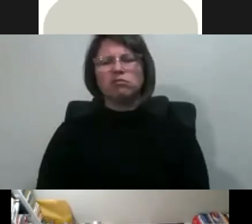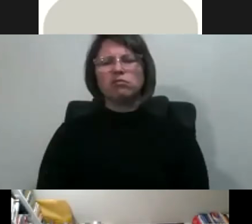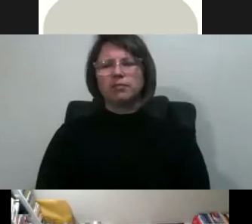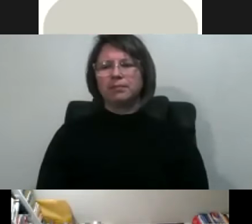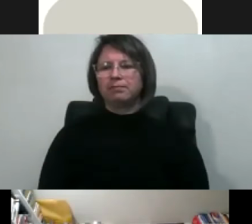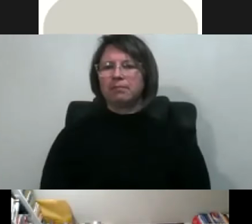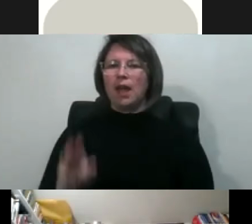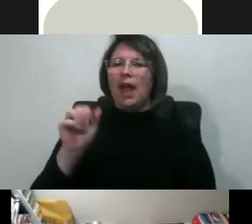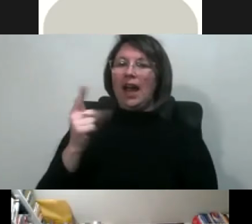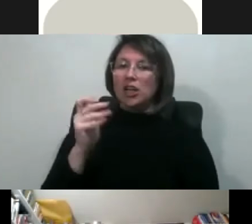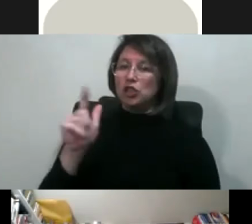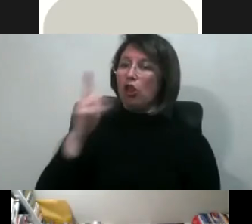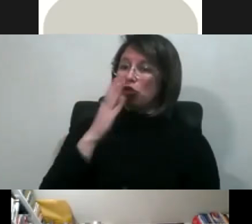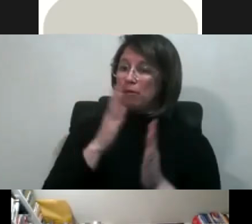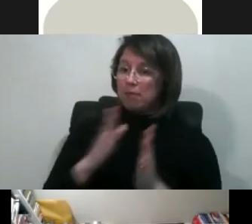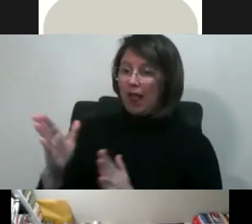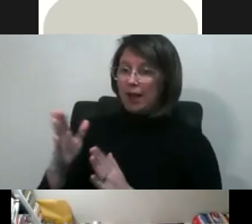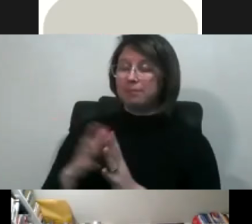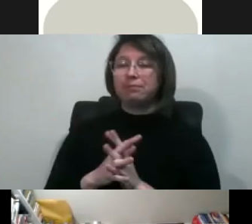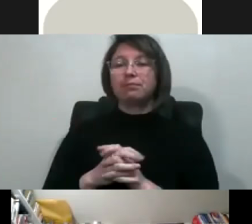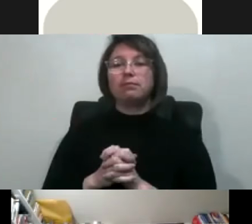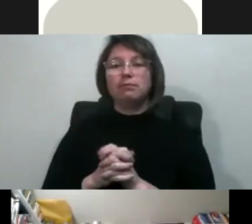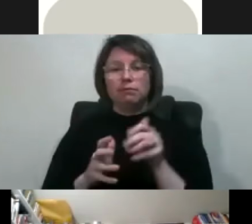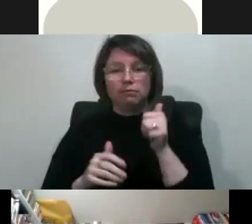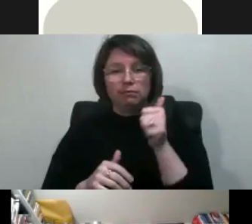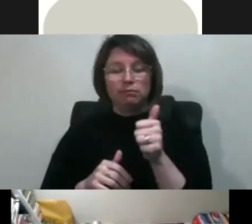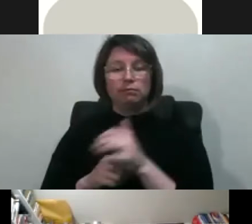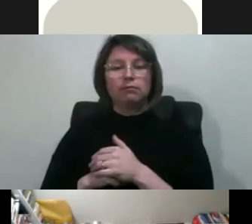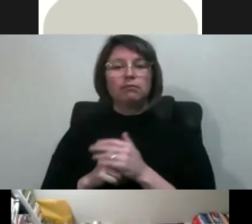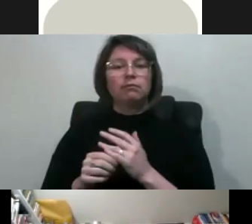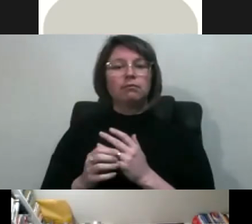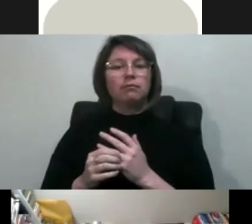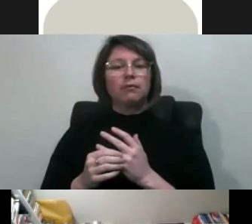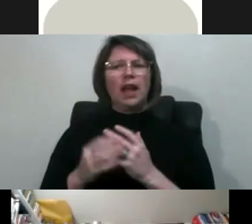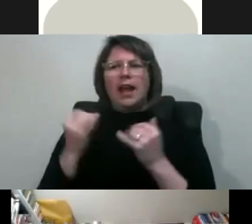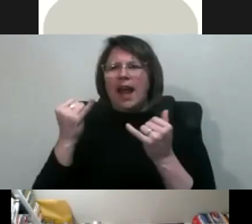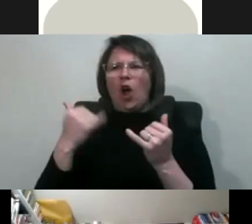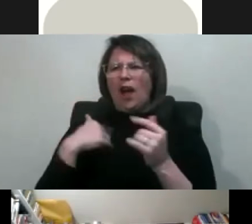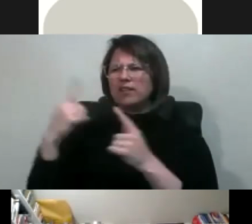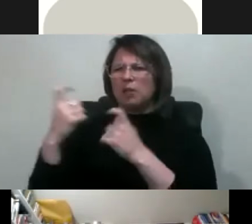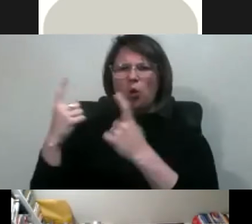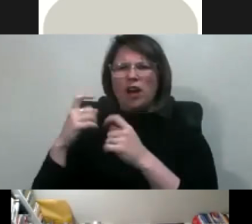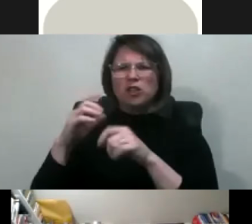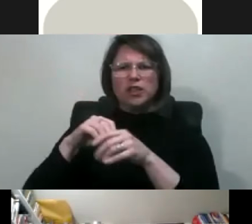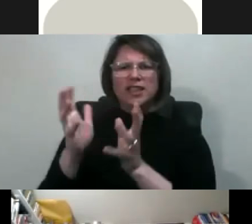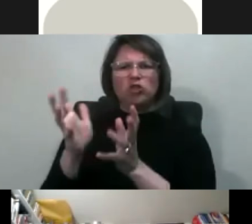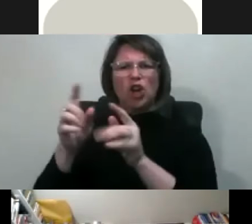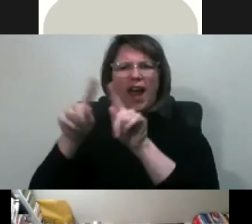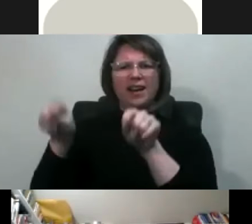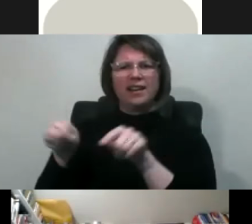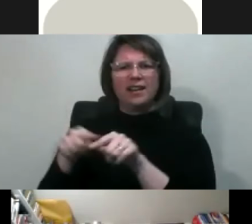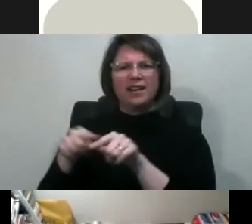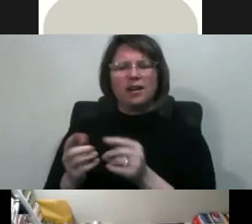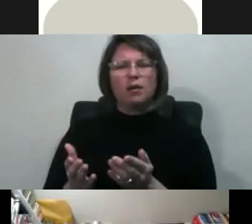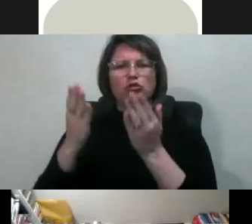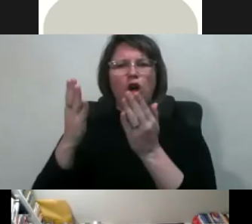Thank you, Melissa. Right now, I'm going to, there were some questions that were in the chat that were brought up